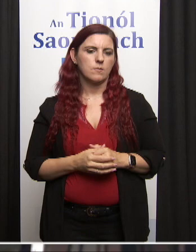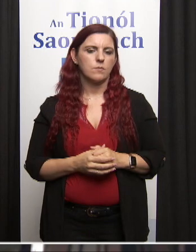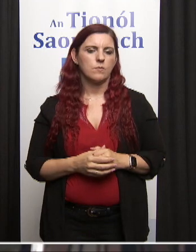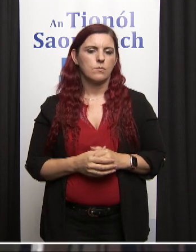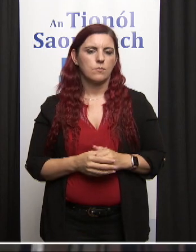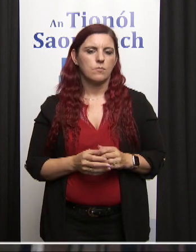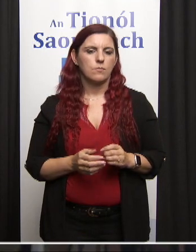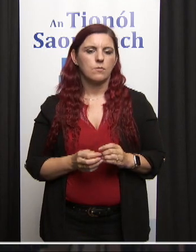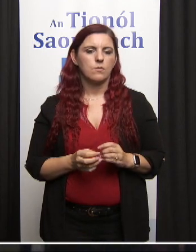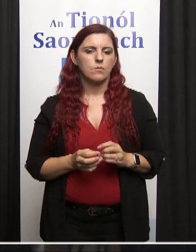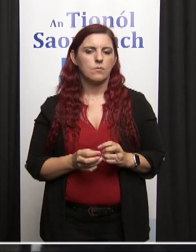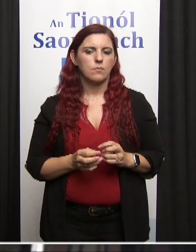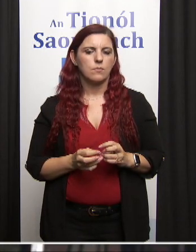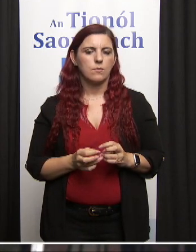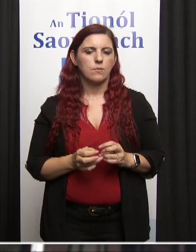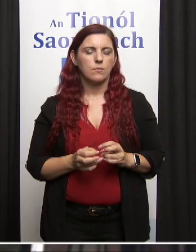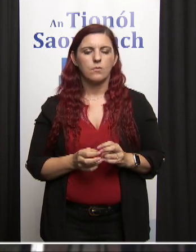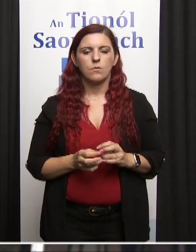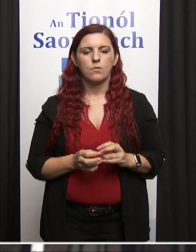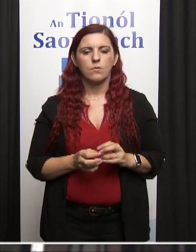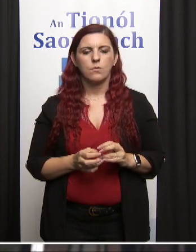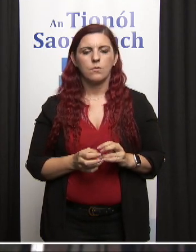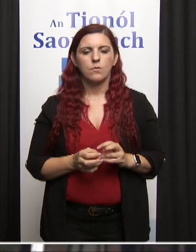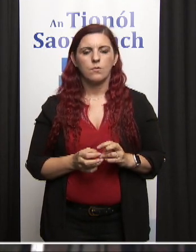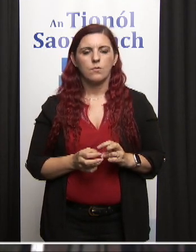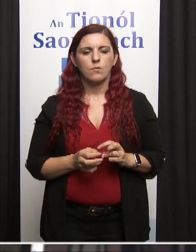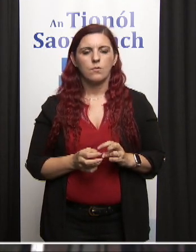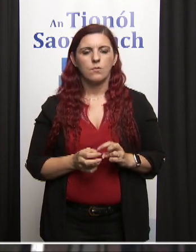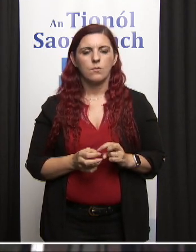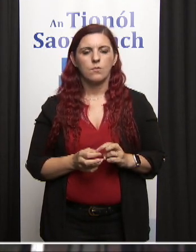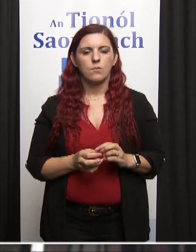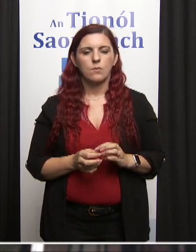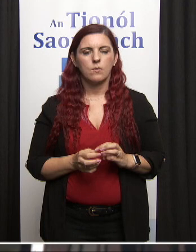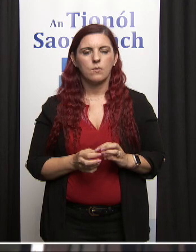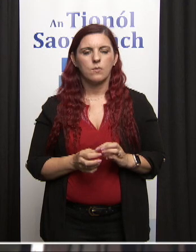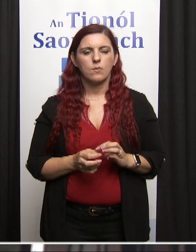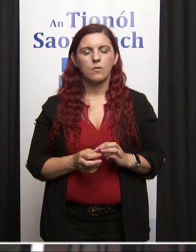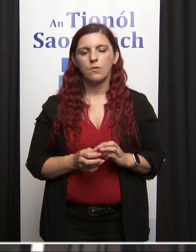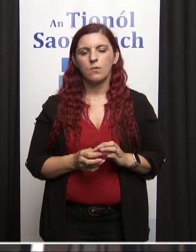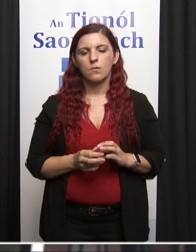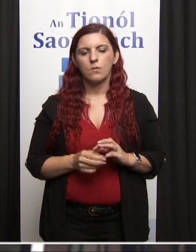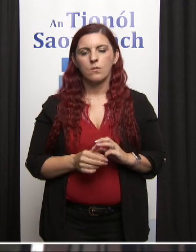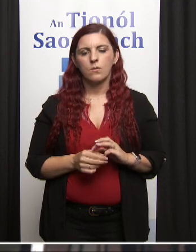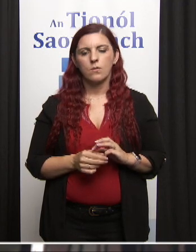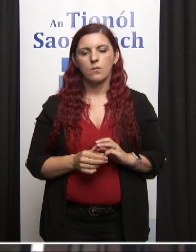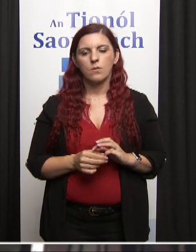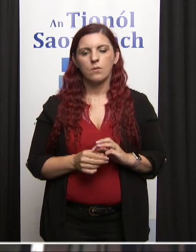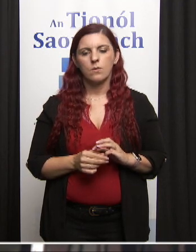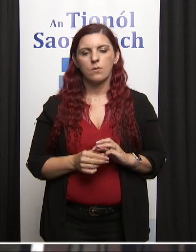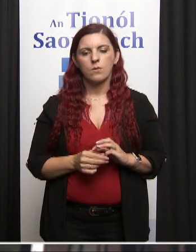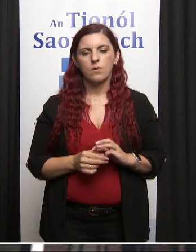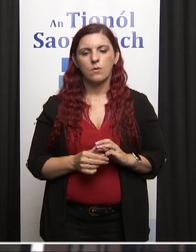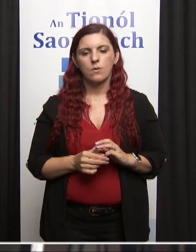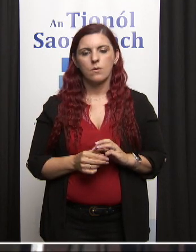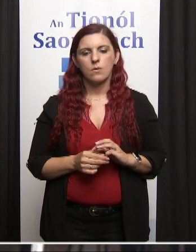today that when Breed showed the votes today of which powers were to be devolved, that was an extremely informative